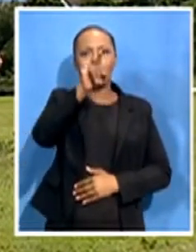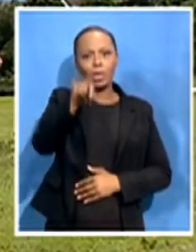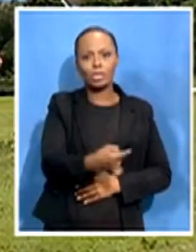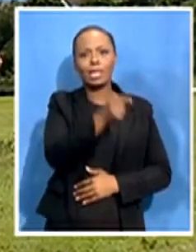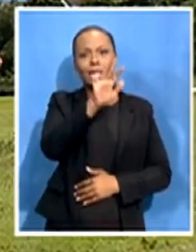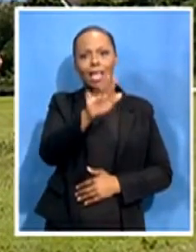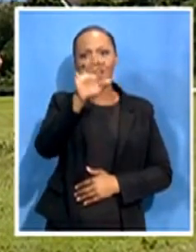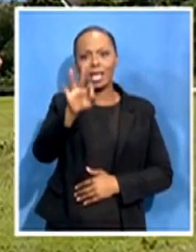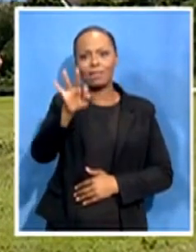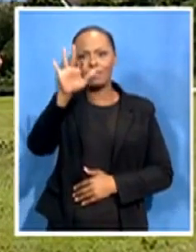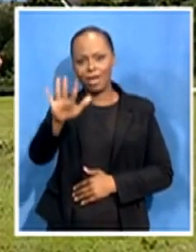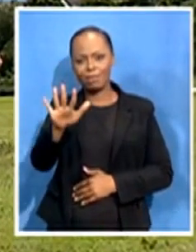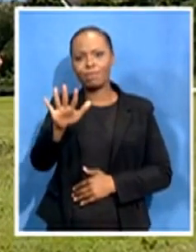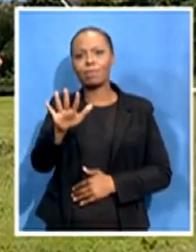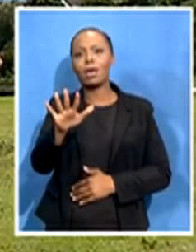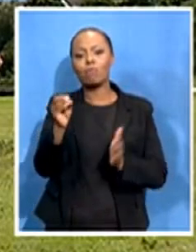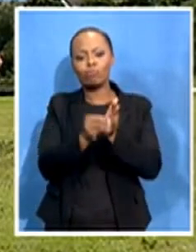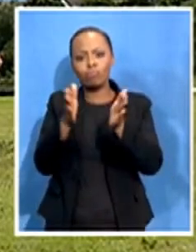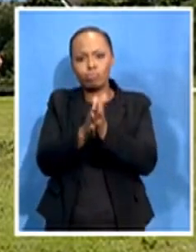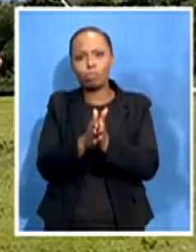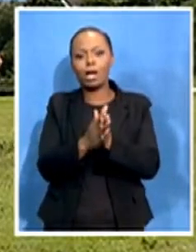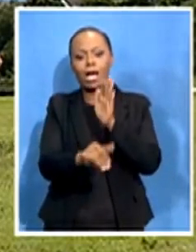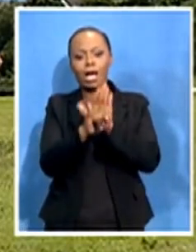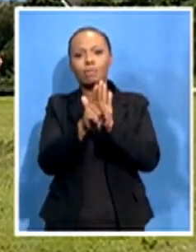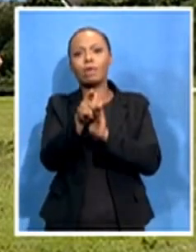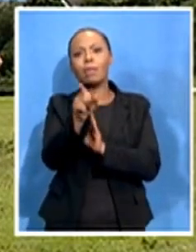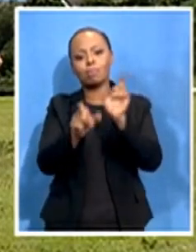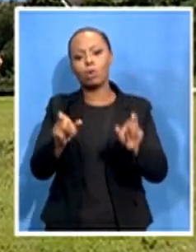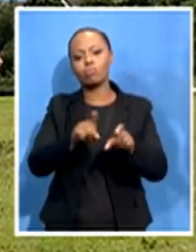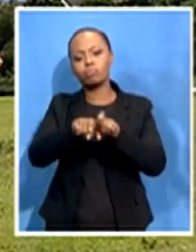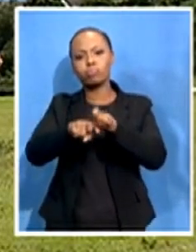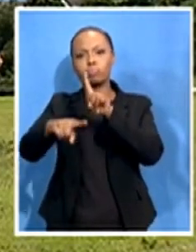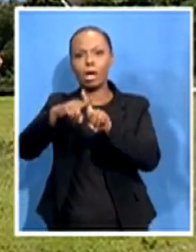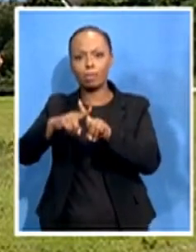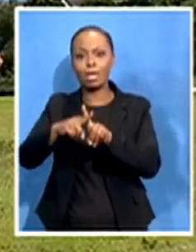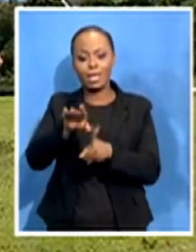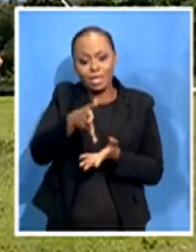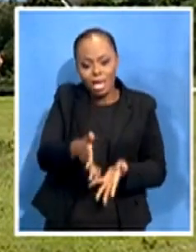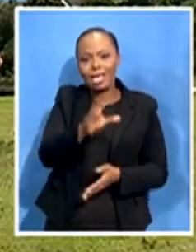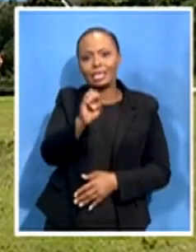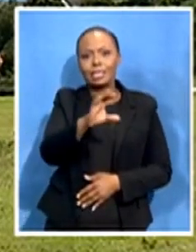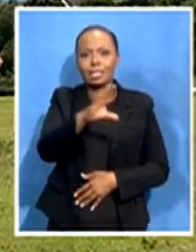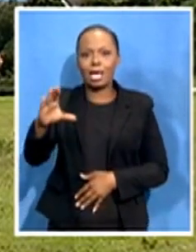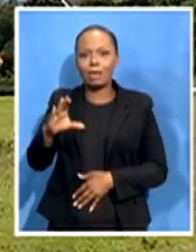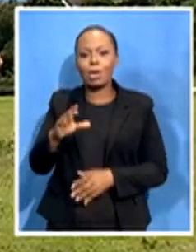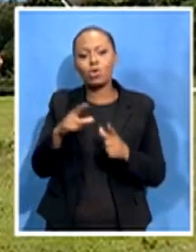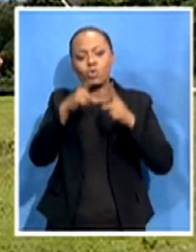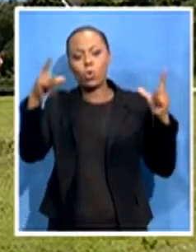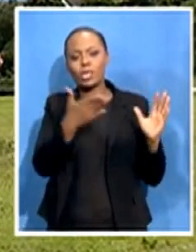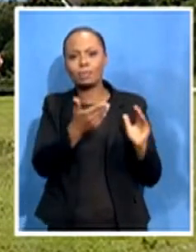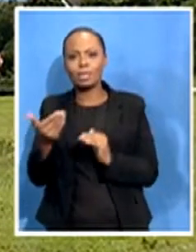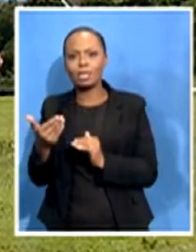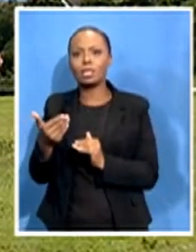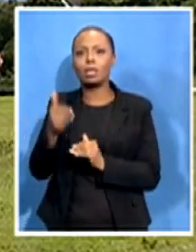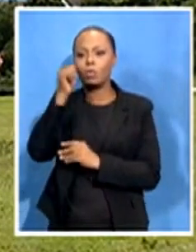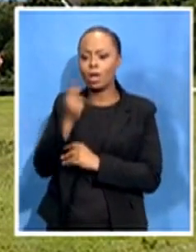is half of the statistics here in the Eastern Cape. So there was this huge expectation he's going to come to PE and is going to lock the city down. But there are